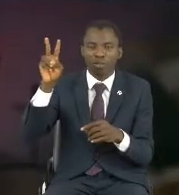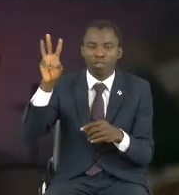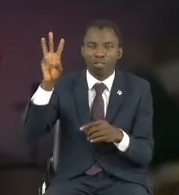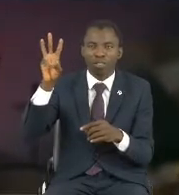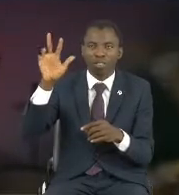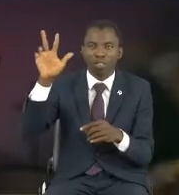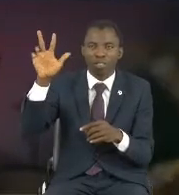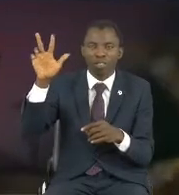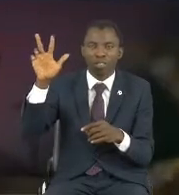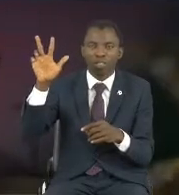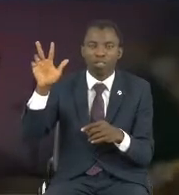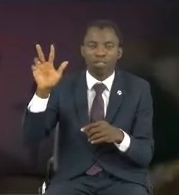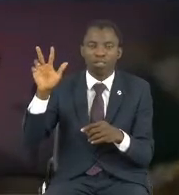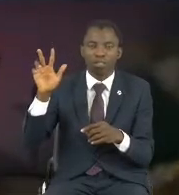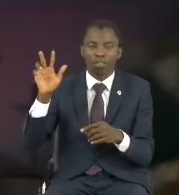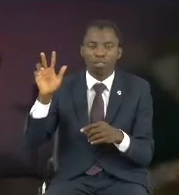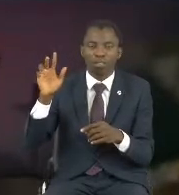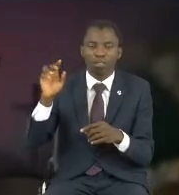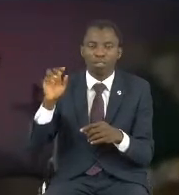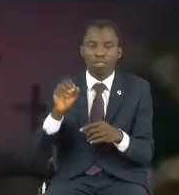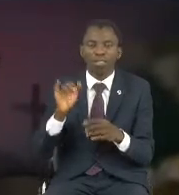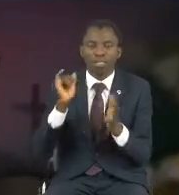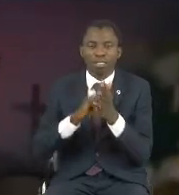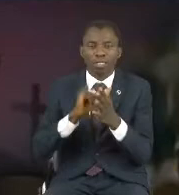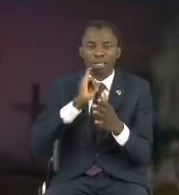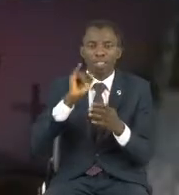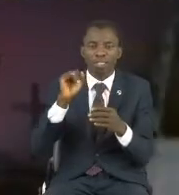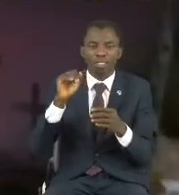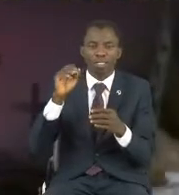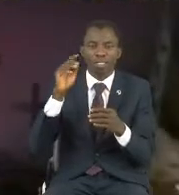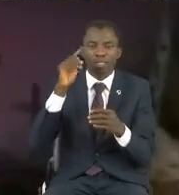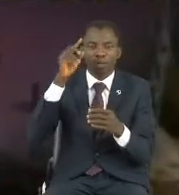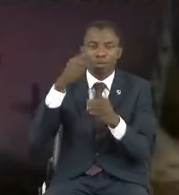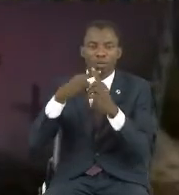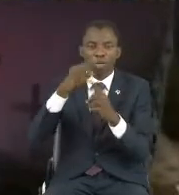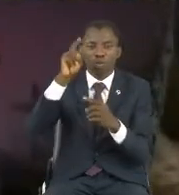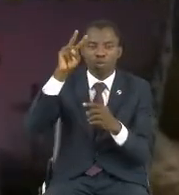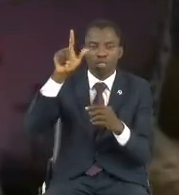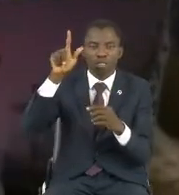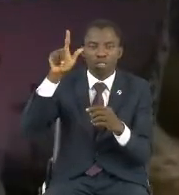+234 915 444 9263. That's the number again,